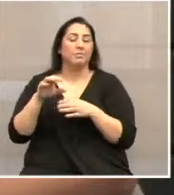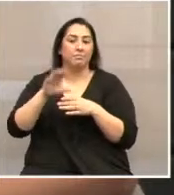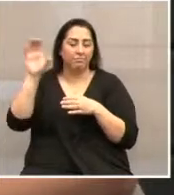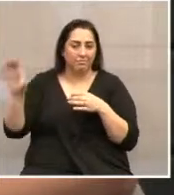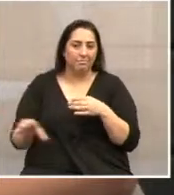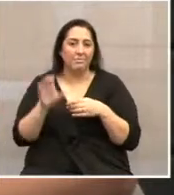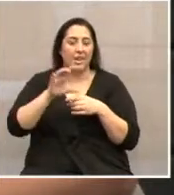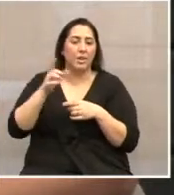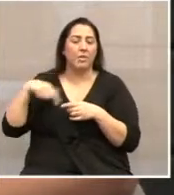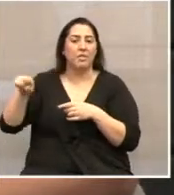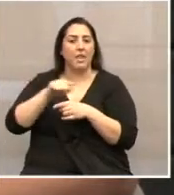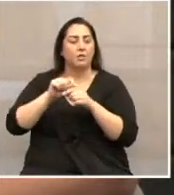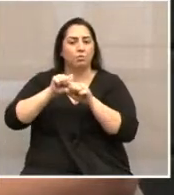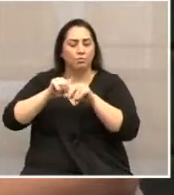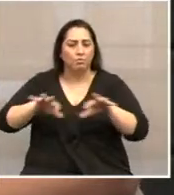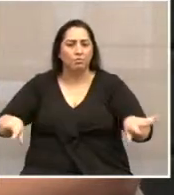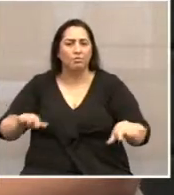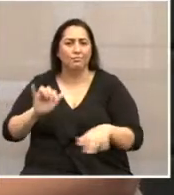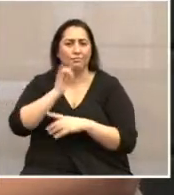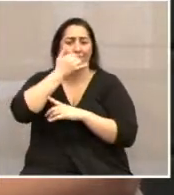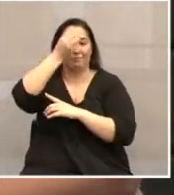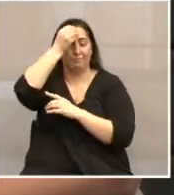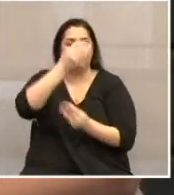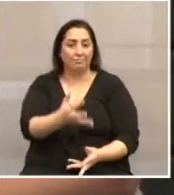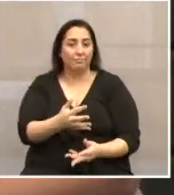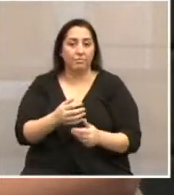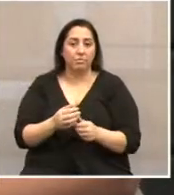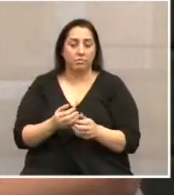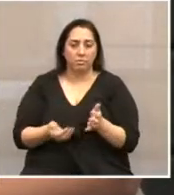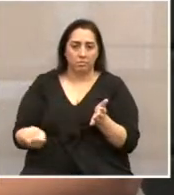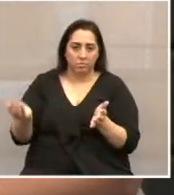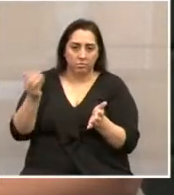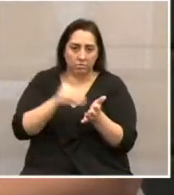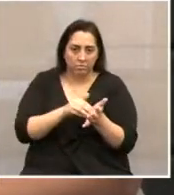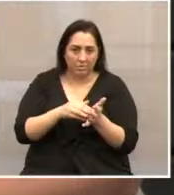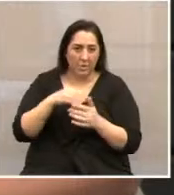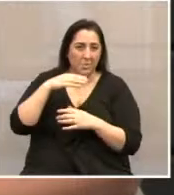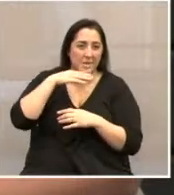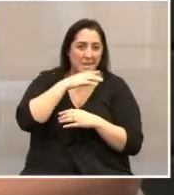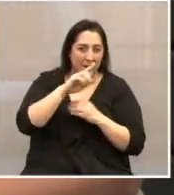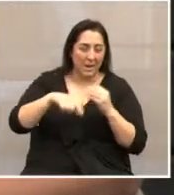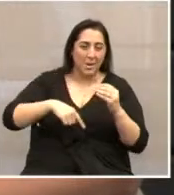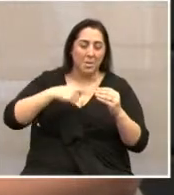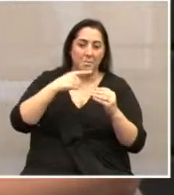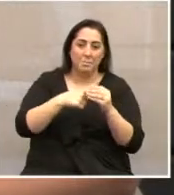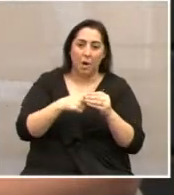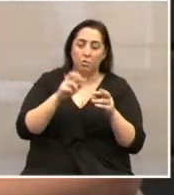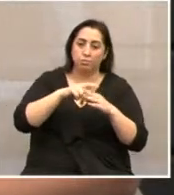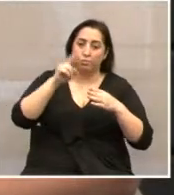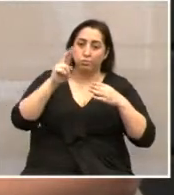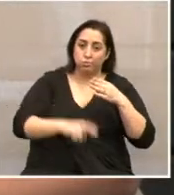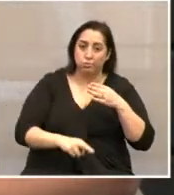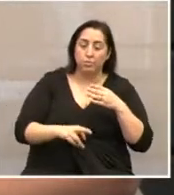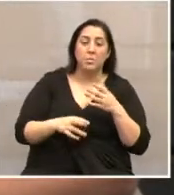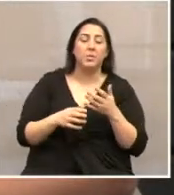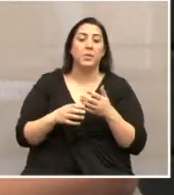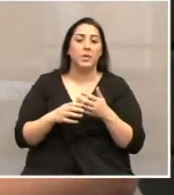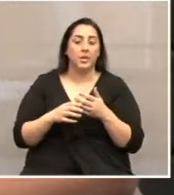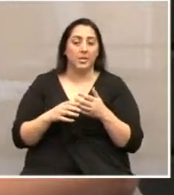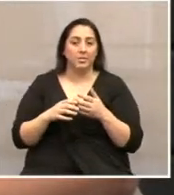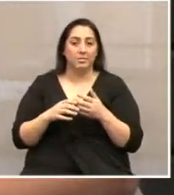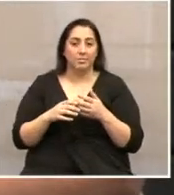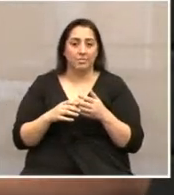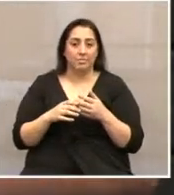dangerous misinformation, consistently undermined the election results, downplayed the